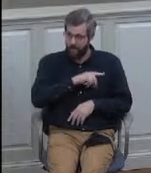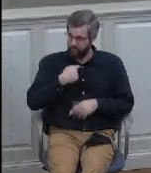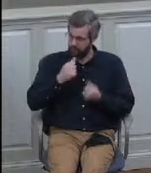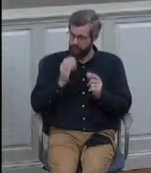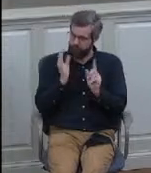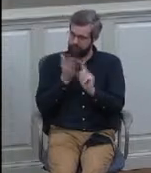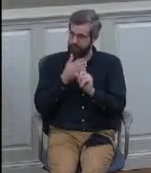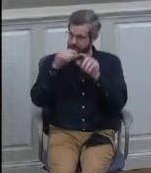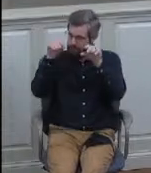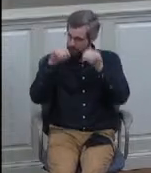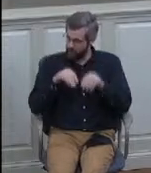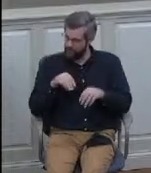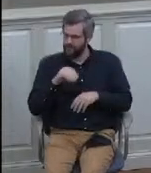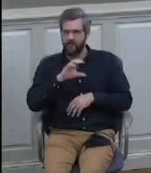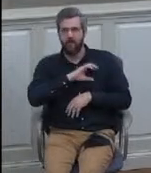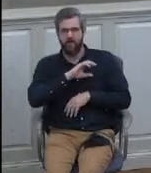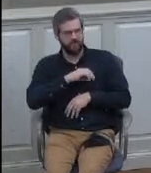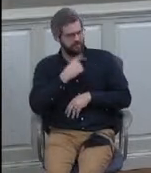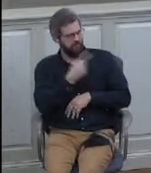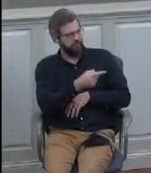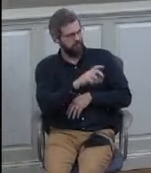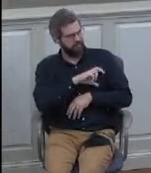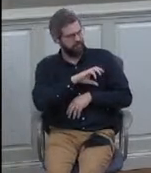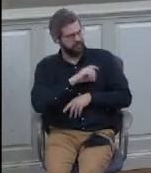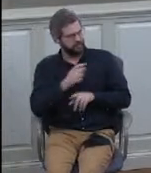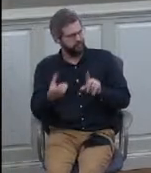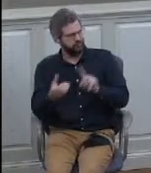will keep you. We can just have him arrested.